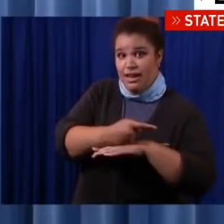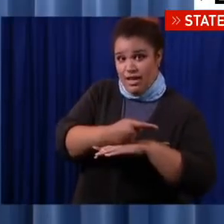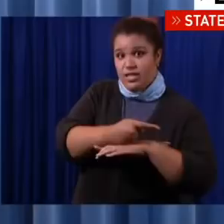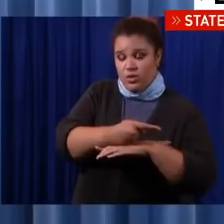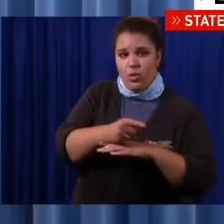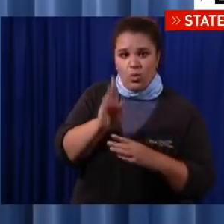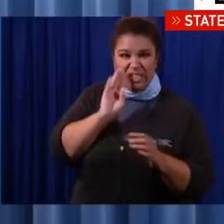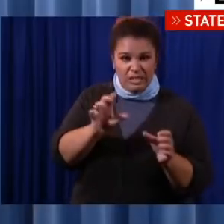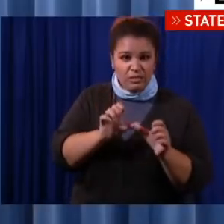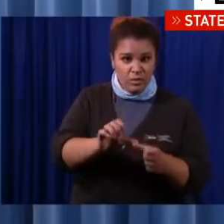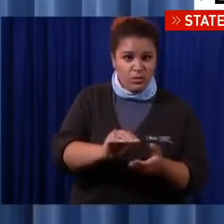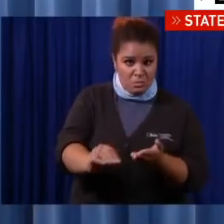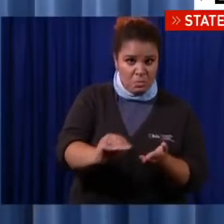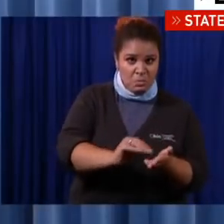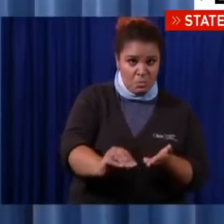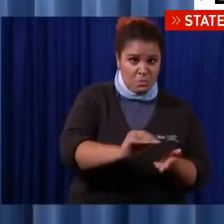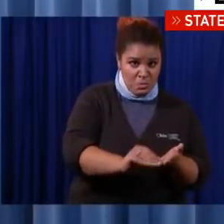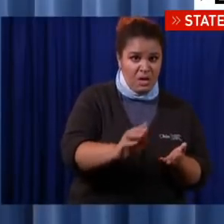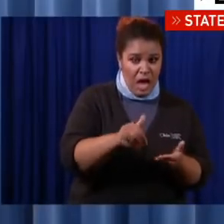crisis?